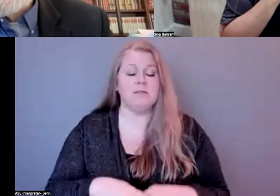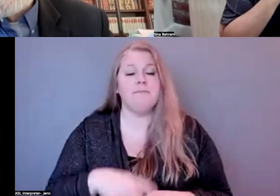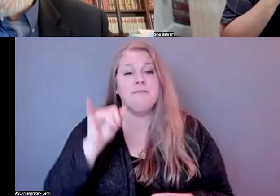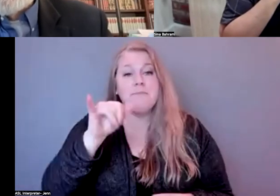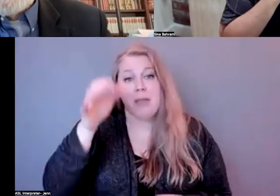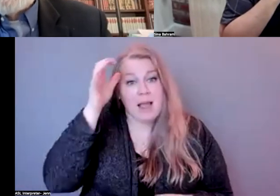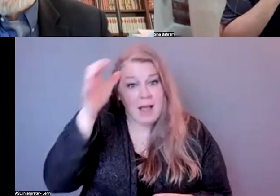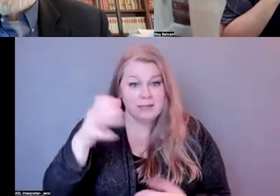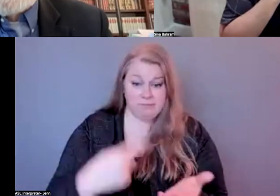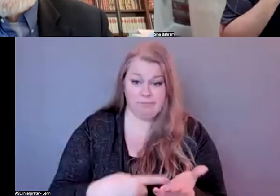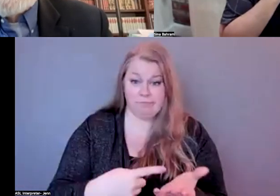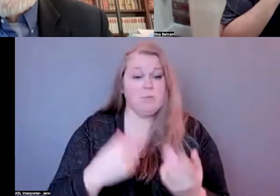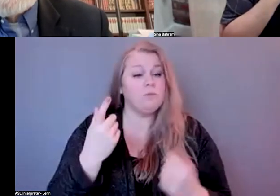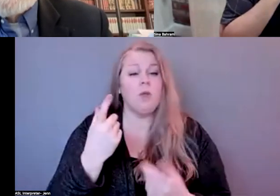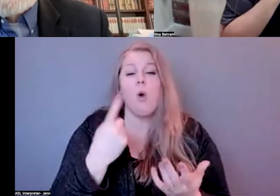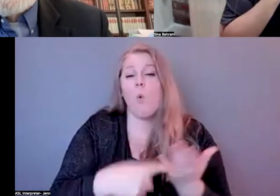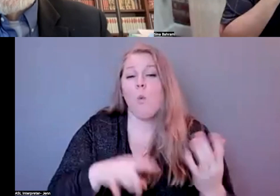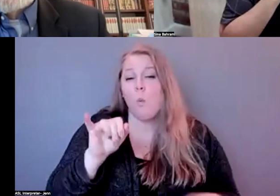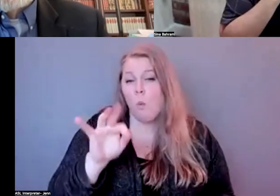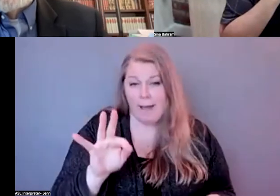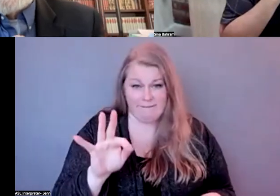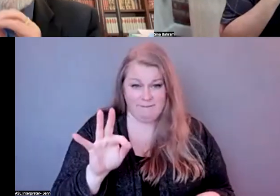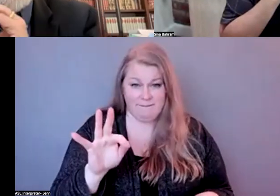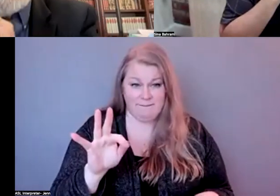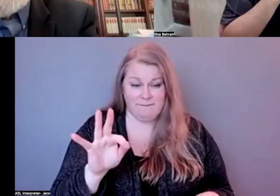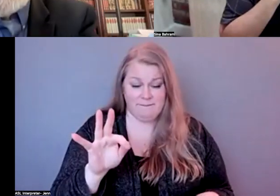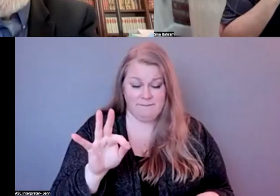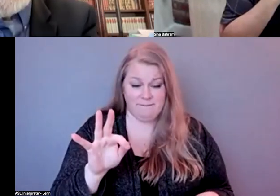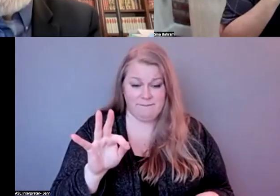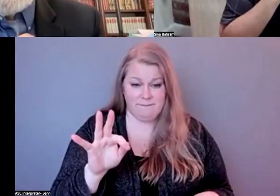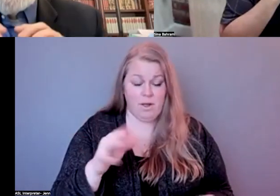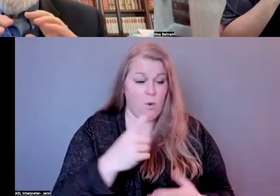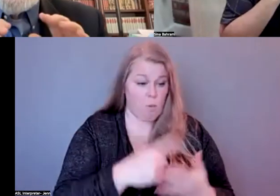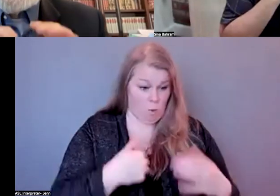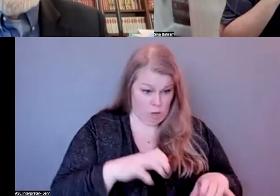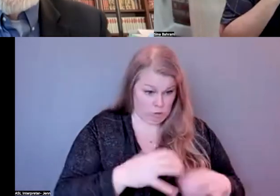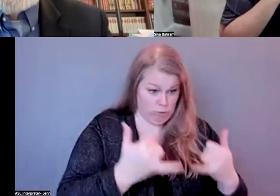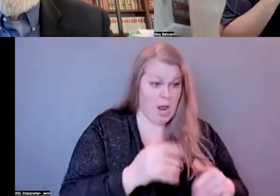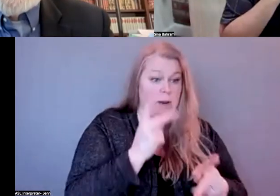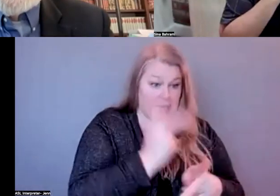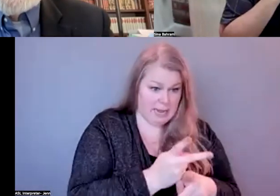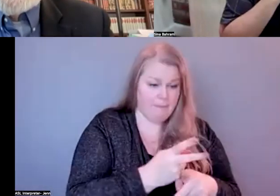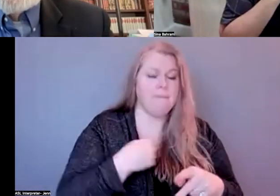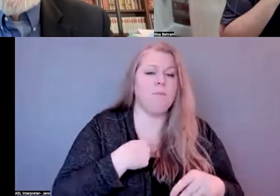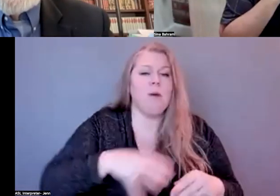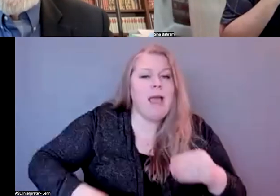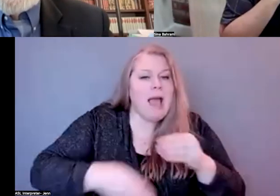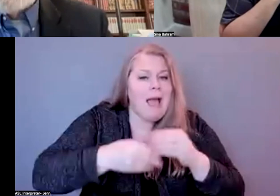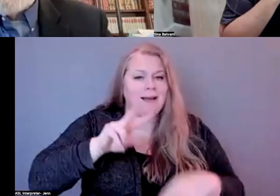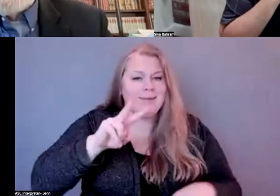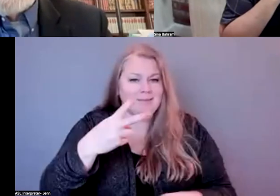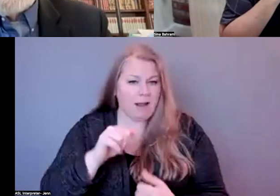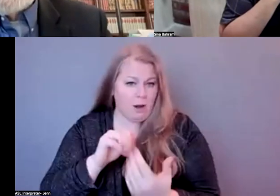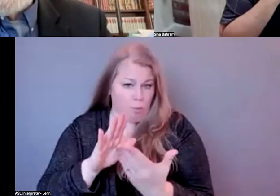is, what if, in addition to doing what we do now, we add a second approach, and